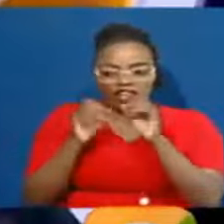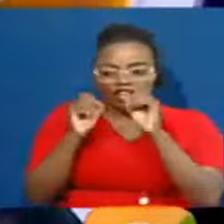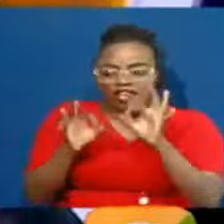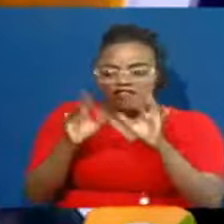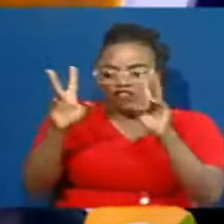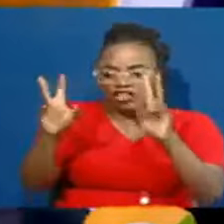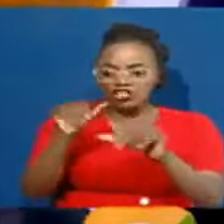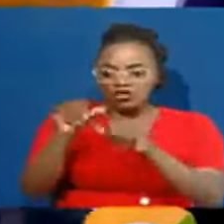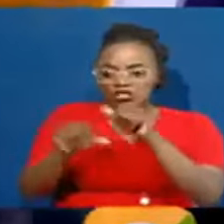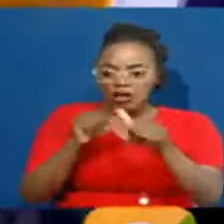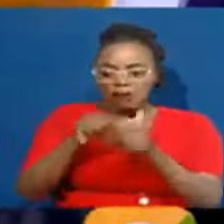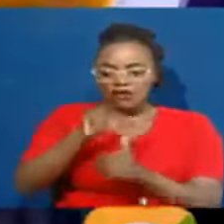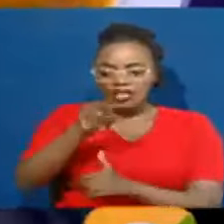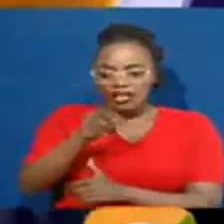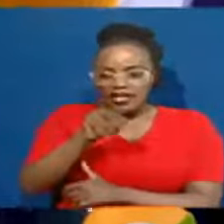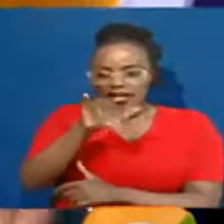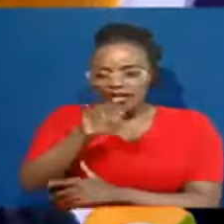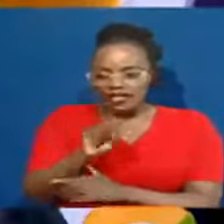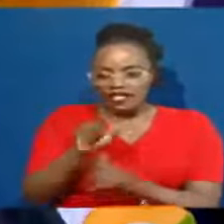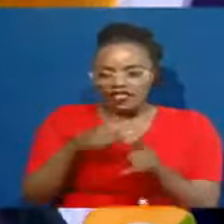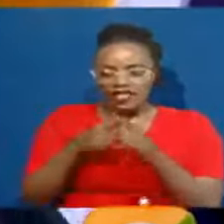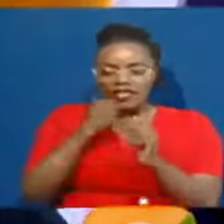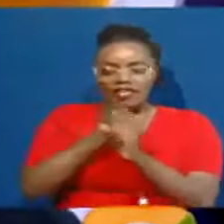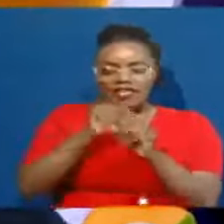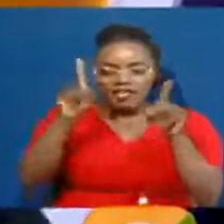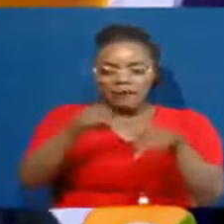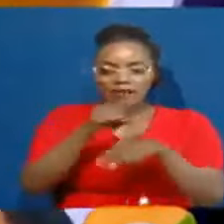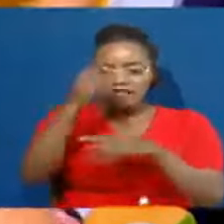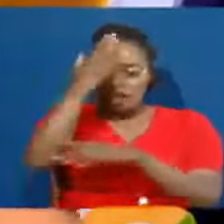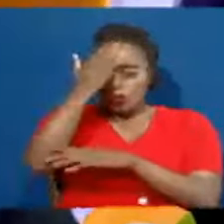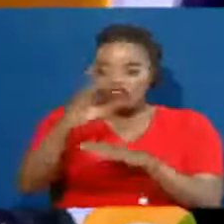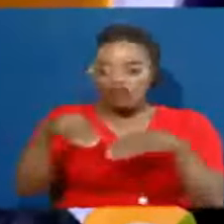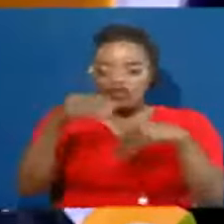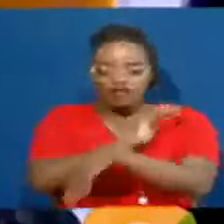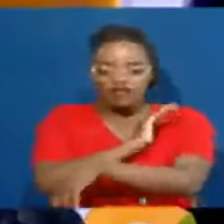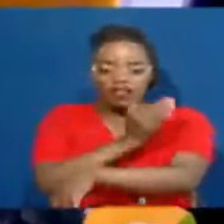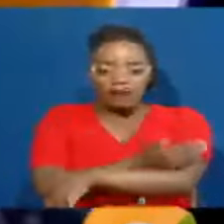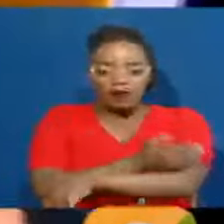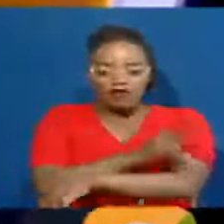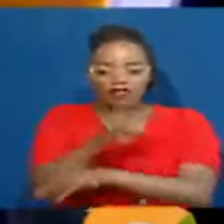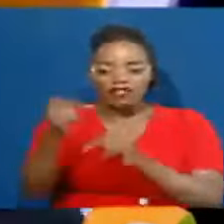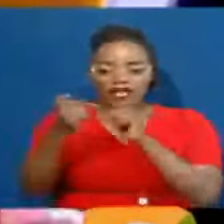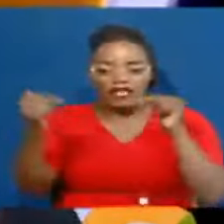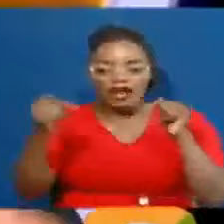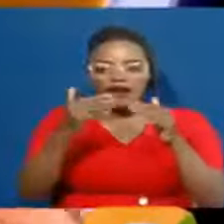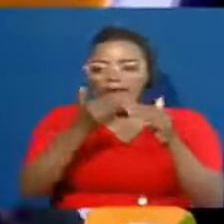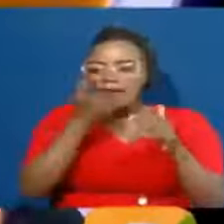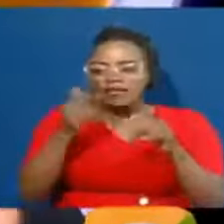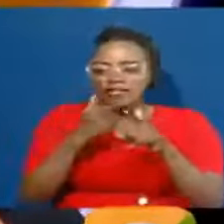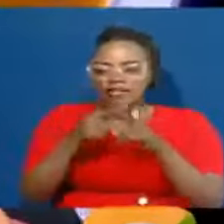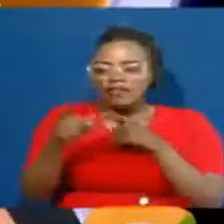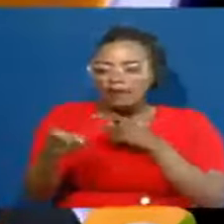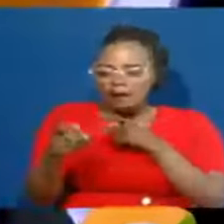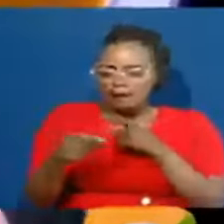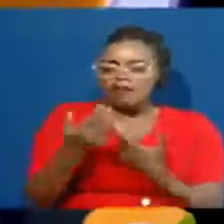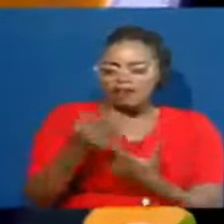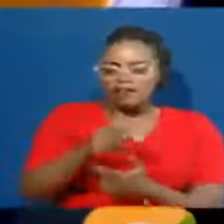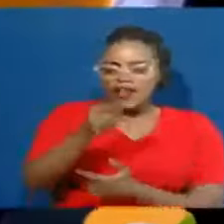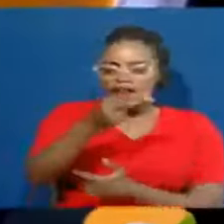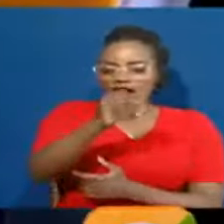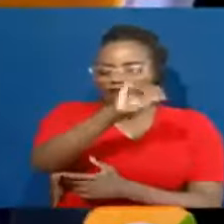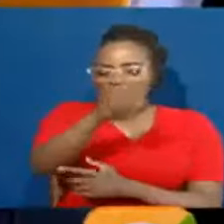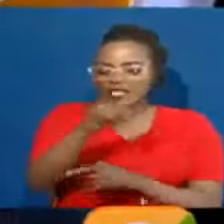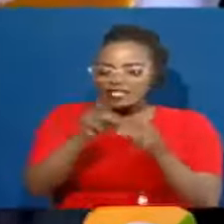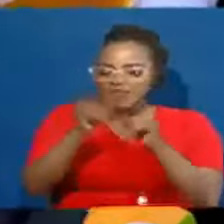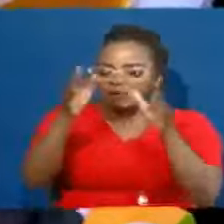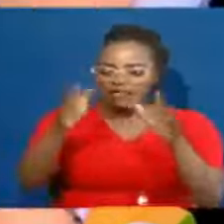ukigusa NIS, hapo alifanya makosa, manake unawapatia nguvu wale maadui. Afadhali angemchapa ule Nurdin as a